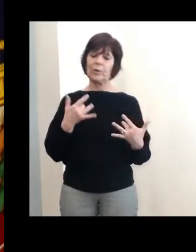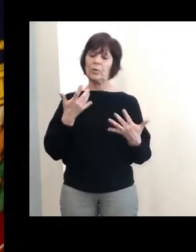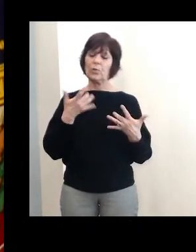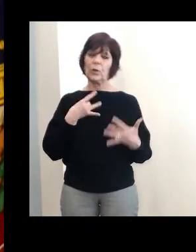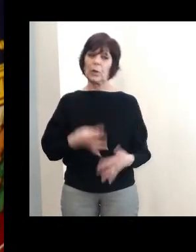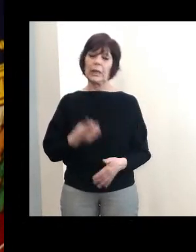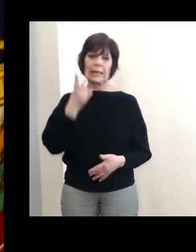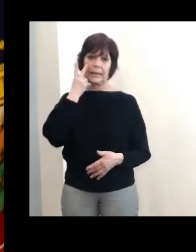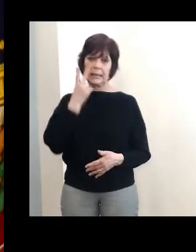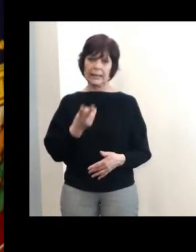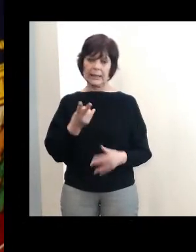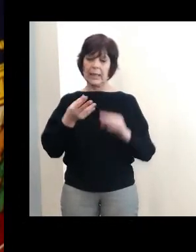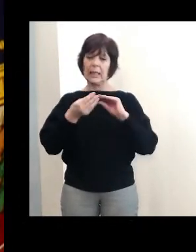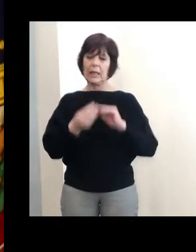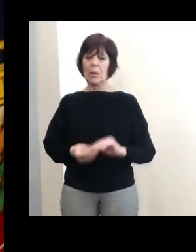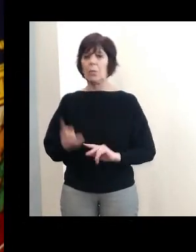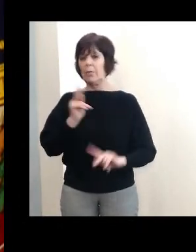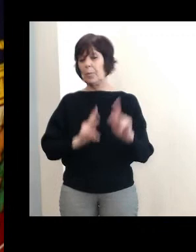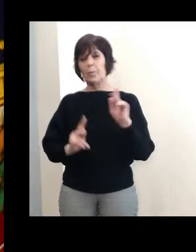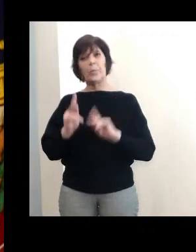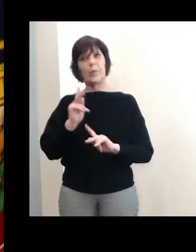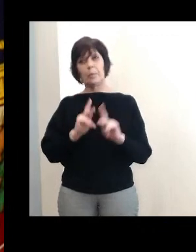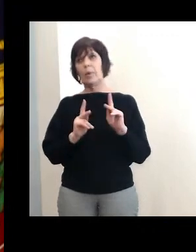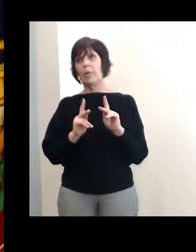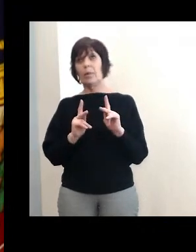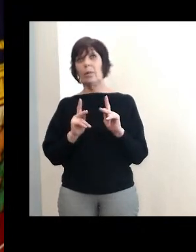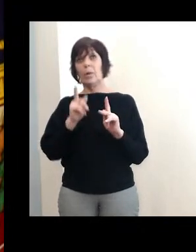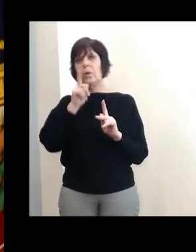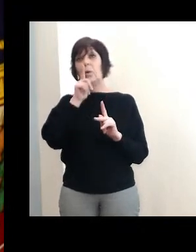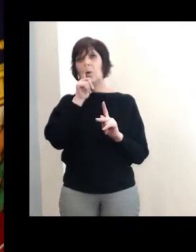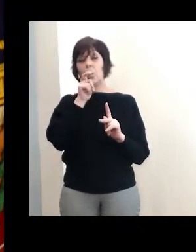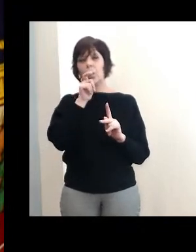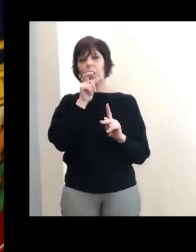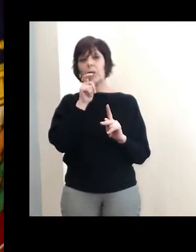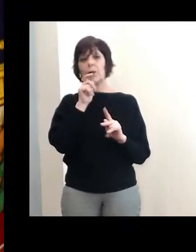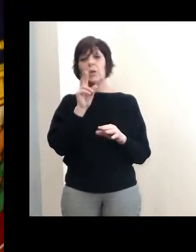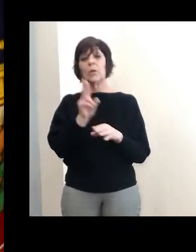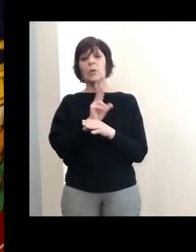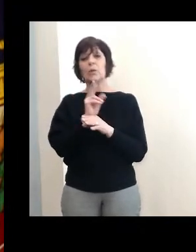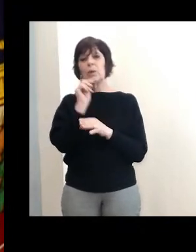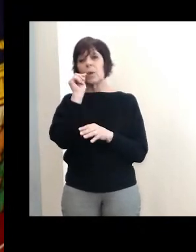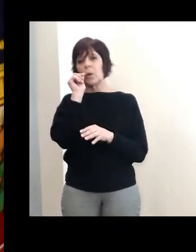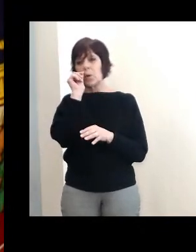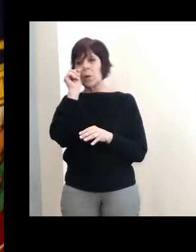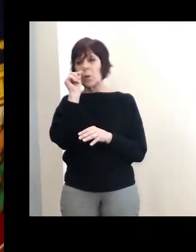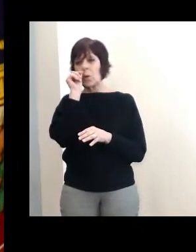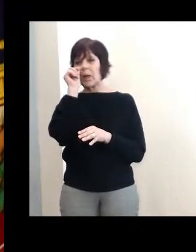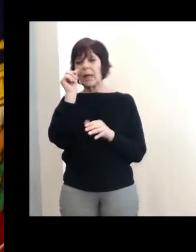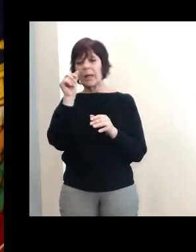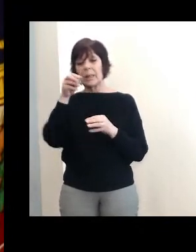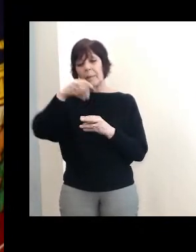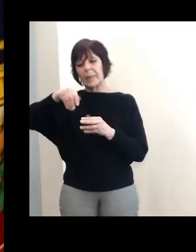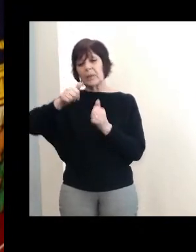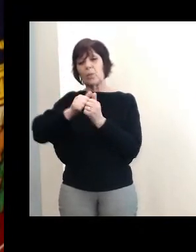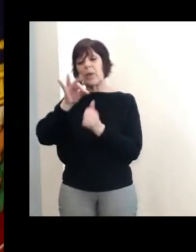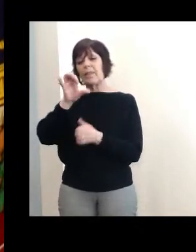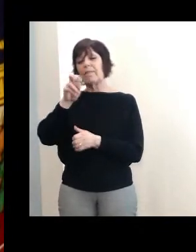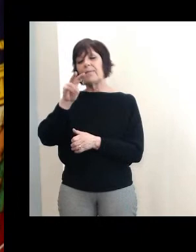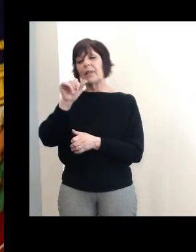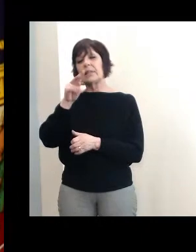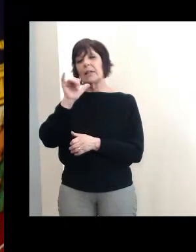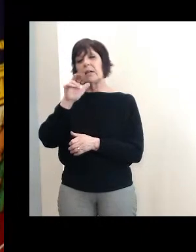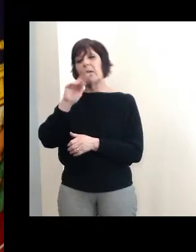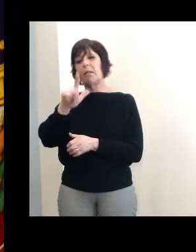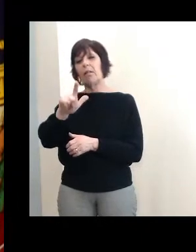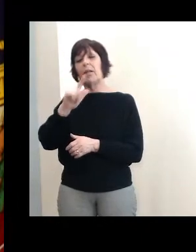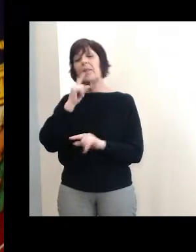seeing. The number of individuals who are using cocaine that is spiked with fentanyl and dying from it. They